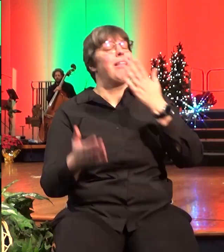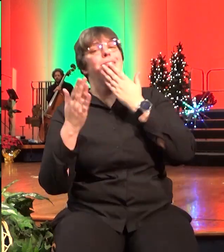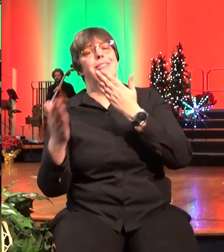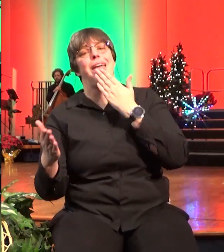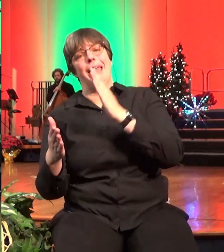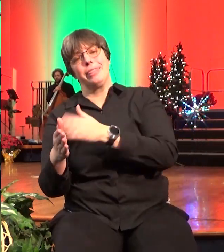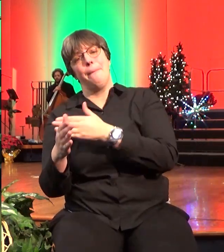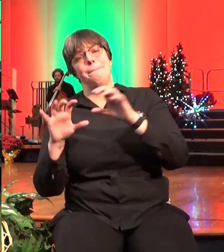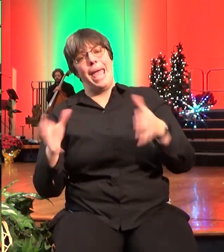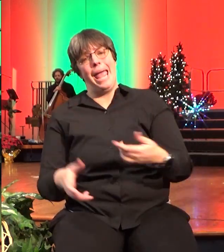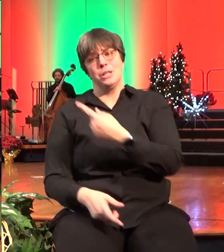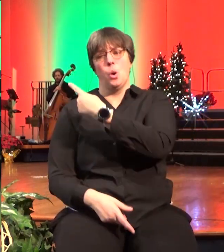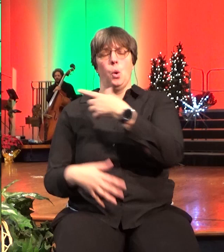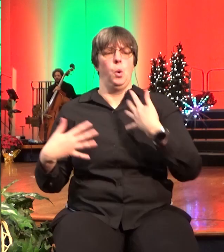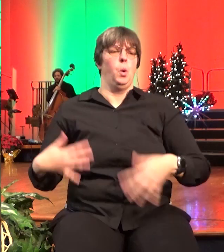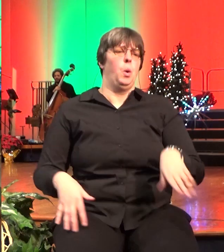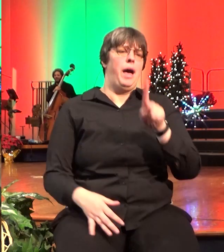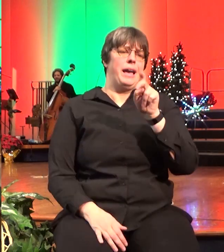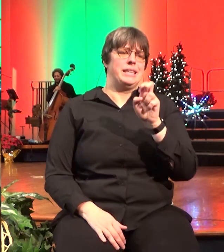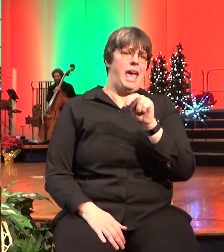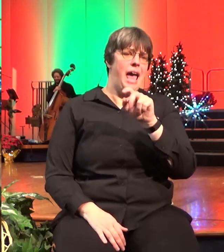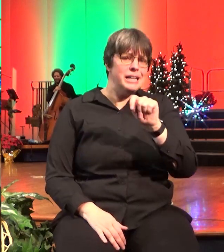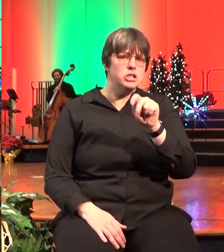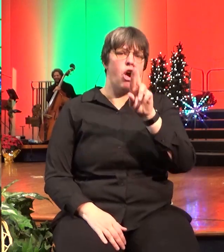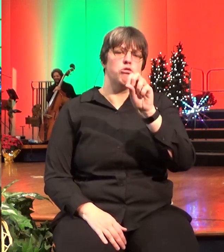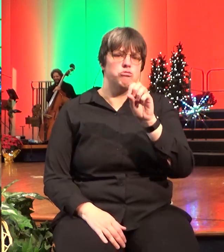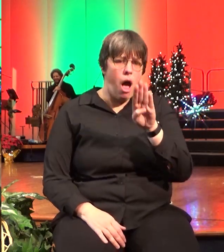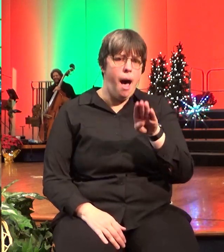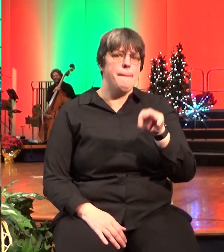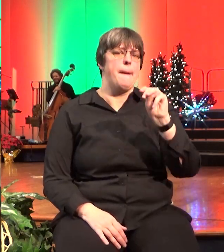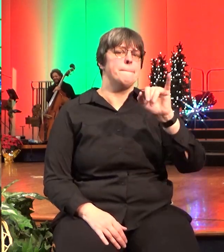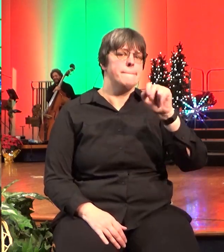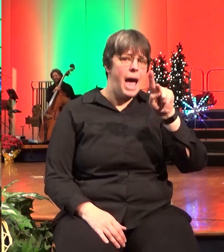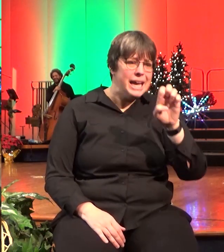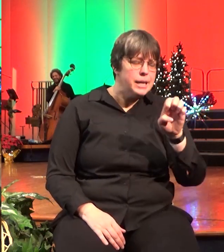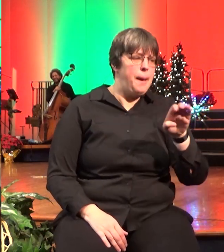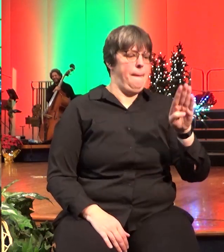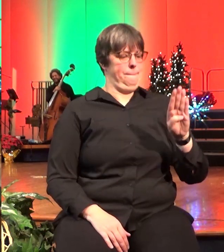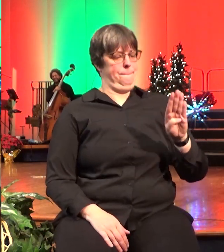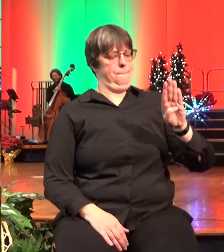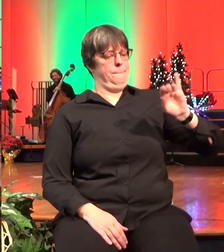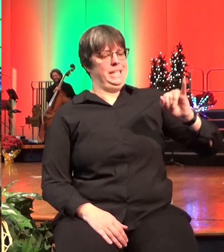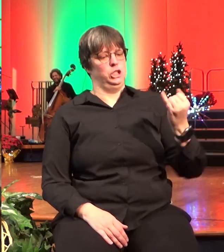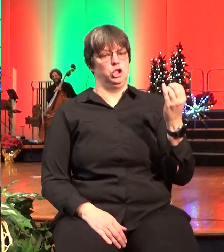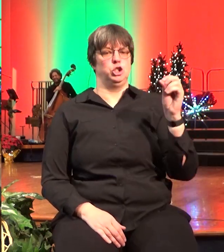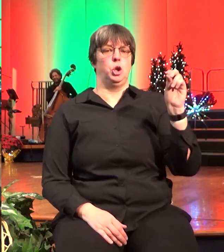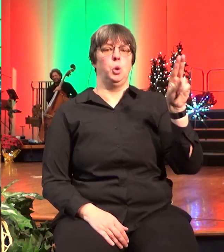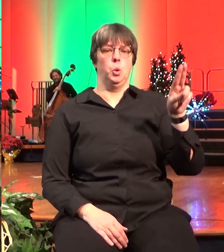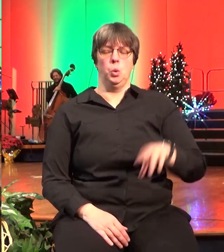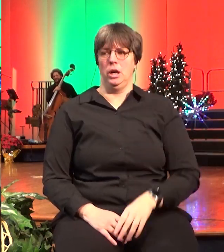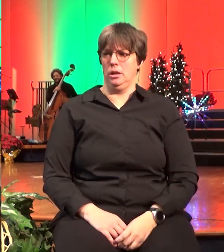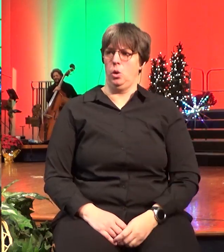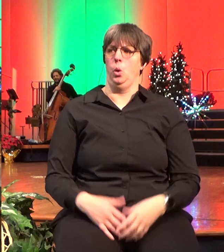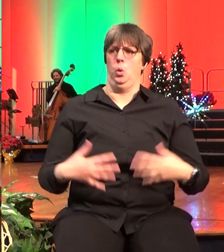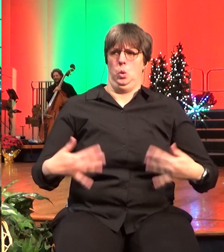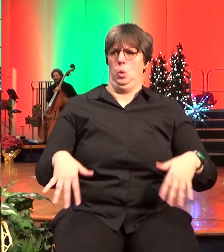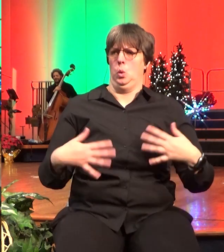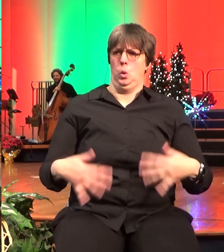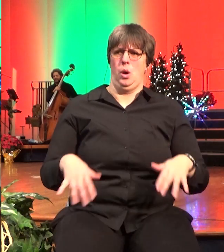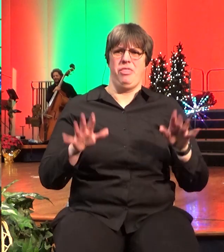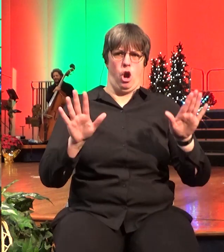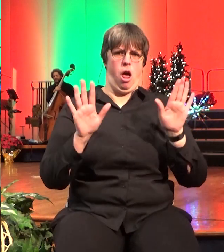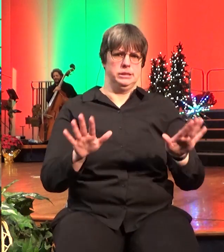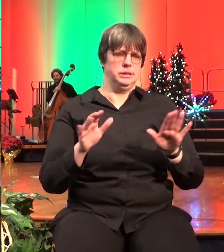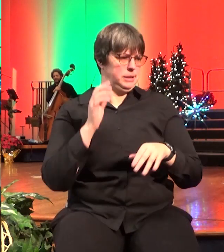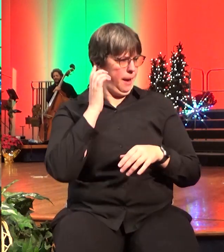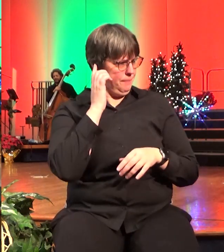here, Kent and Rob and Mike and Bijou. Yes, they are awesome.